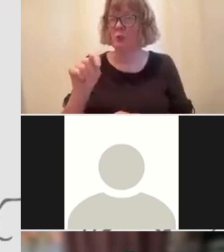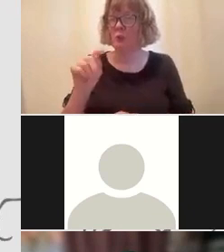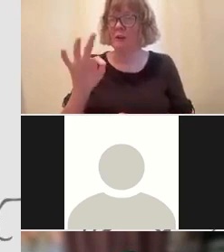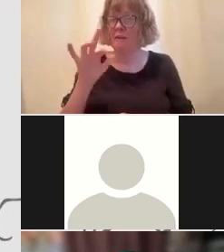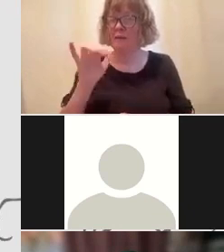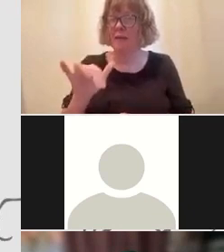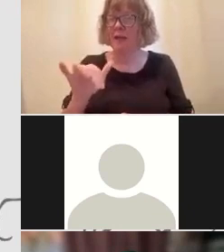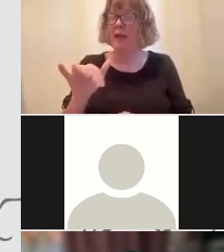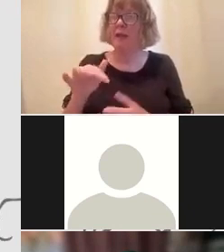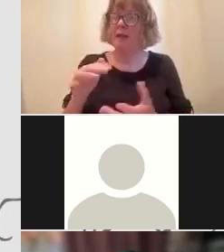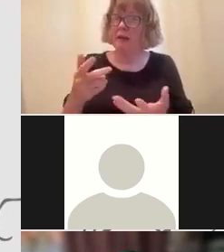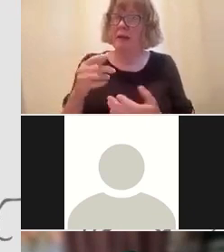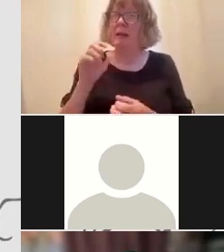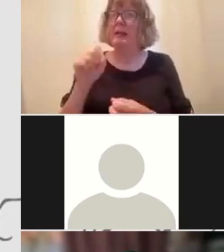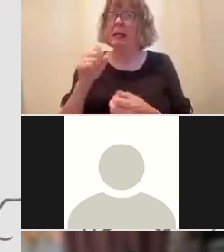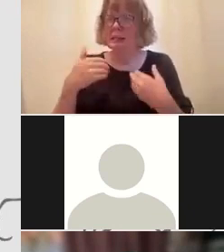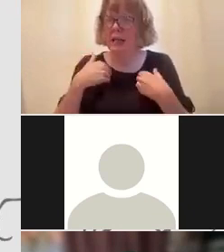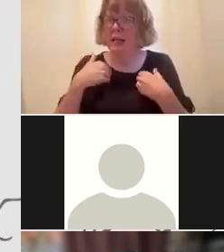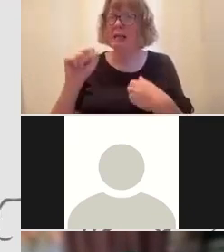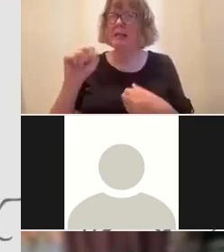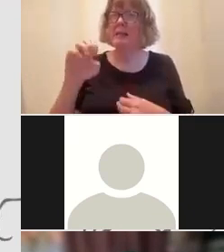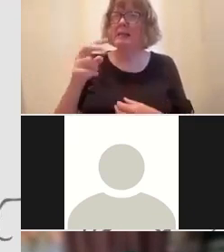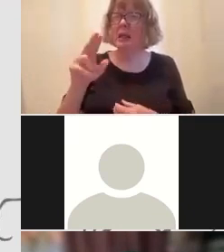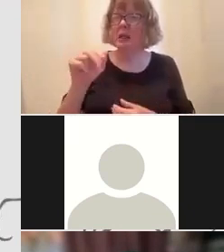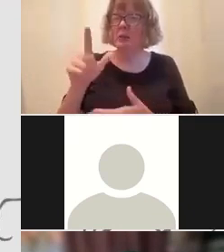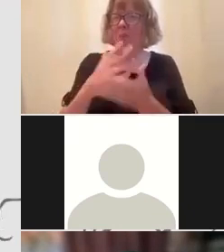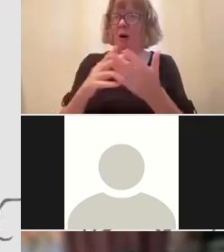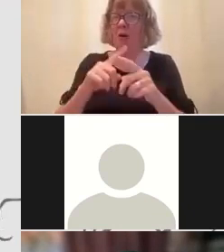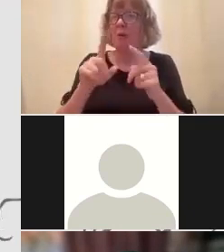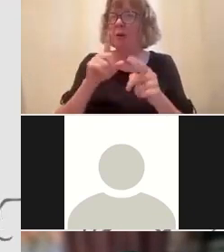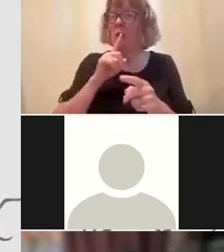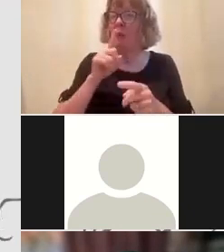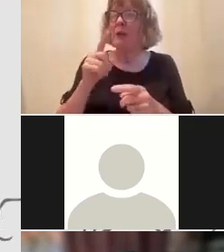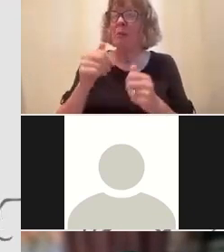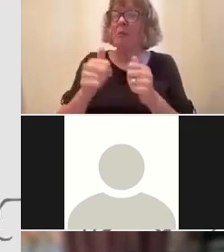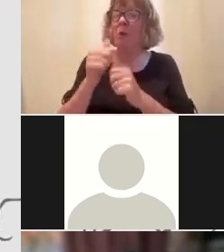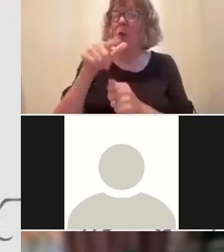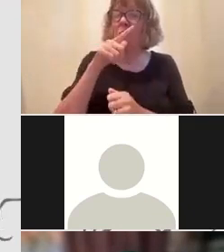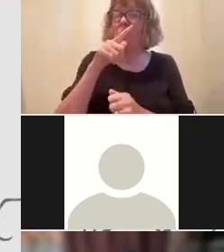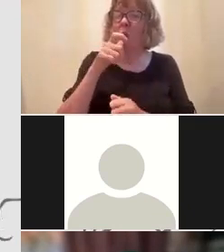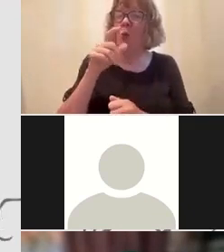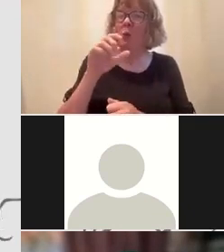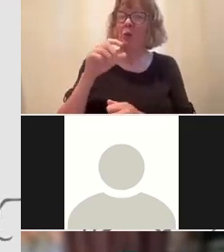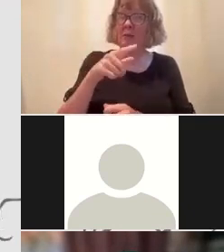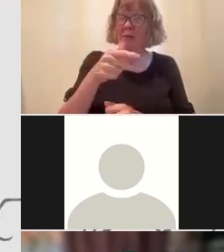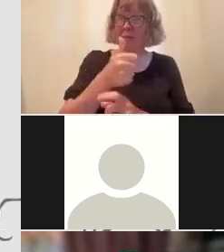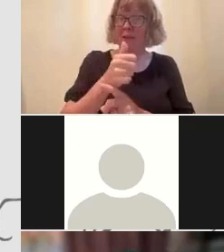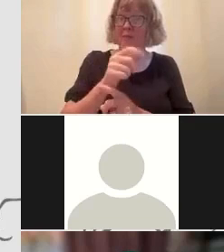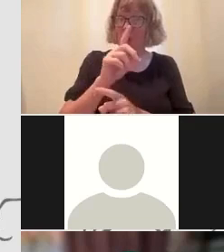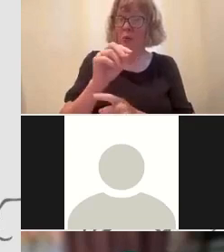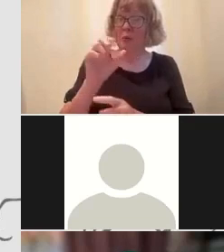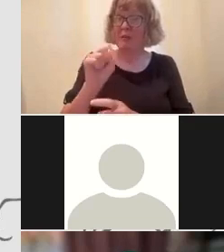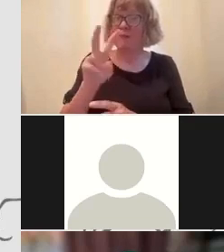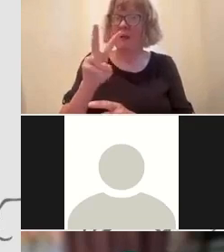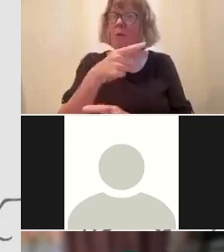to sexual violence, but most people commit sexual violence to gain power.